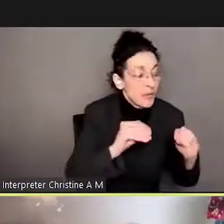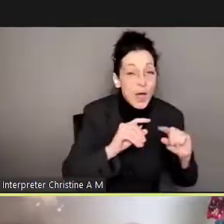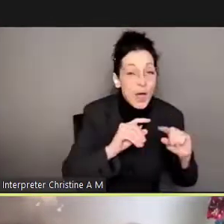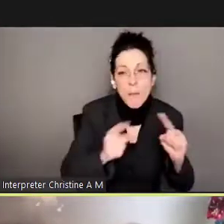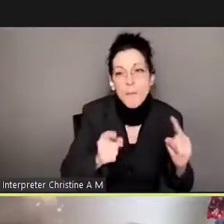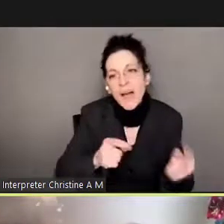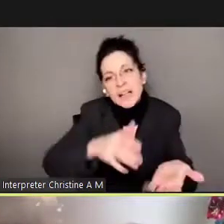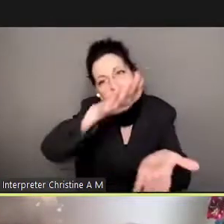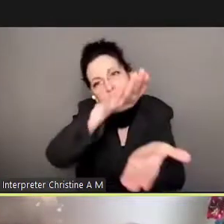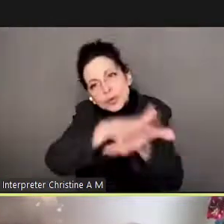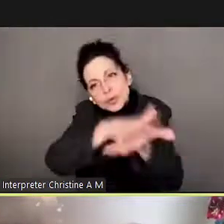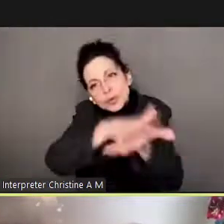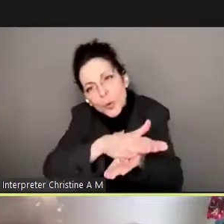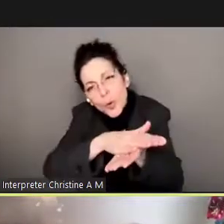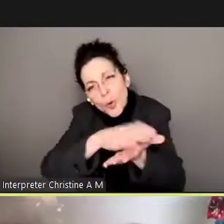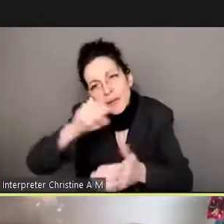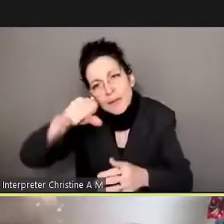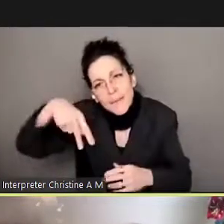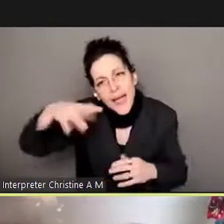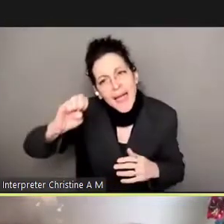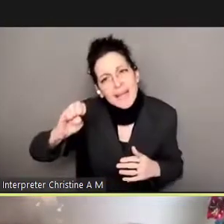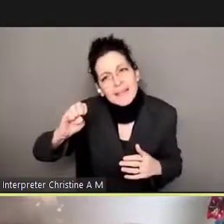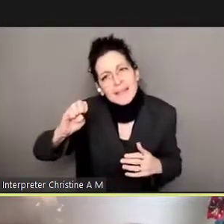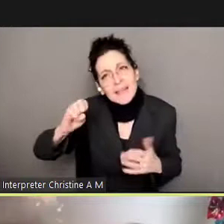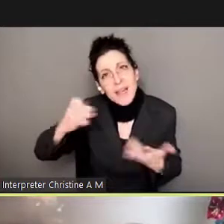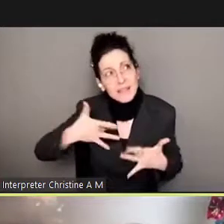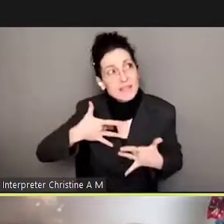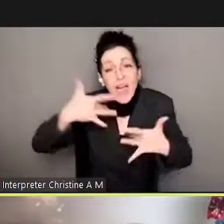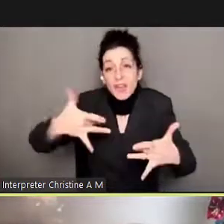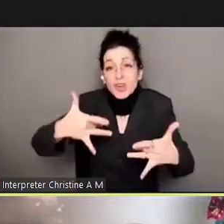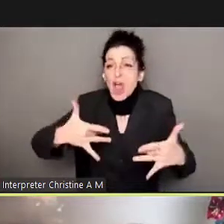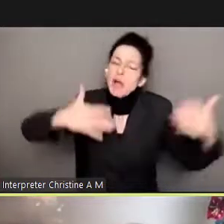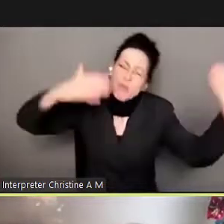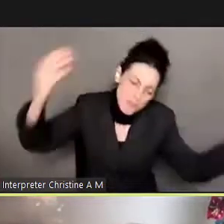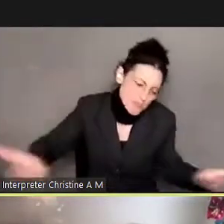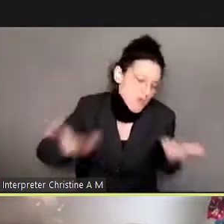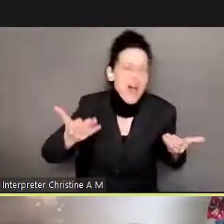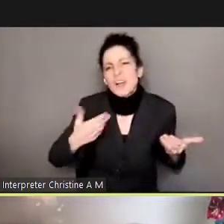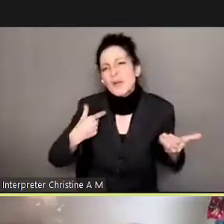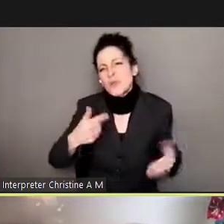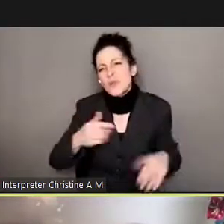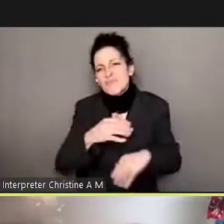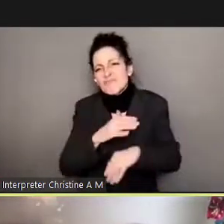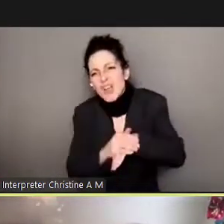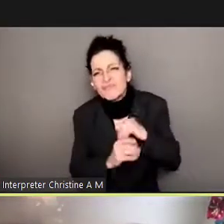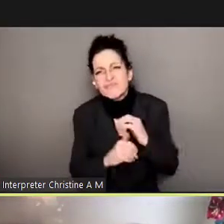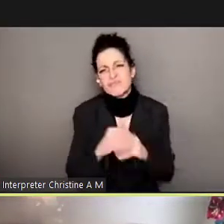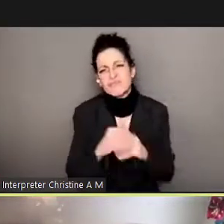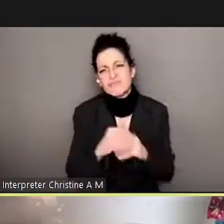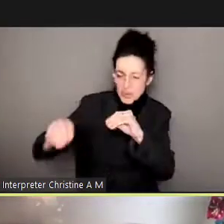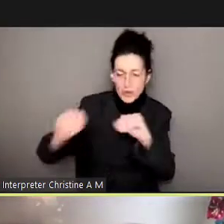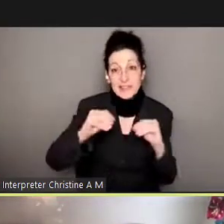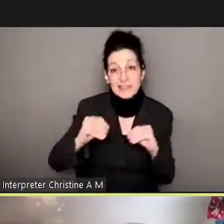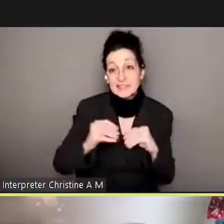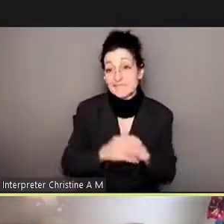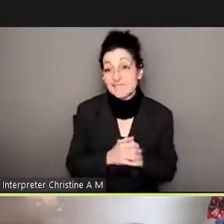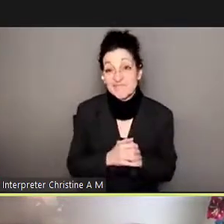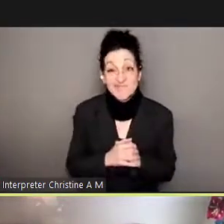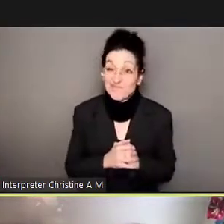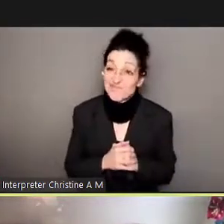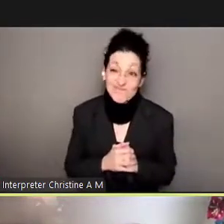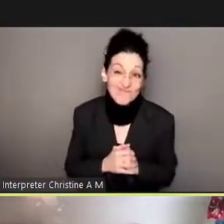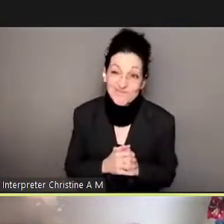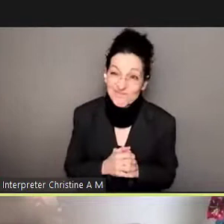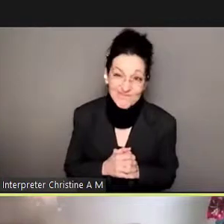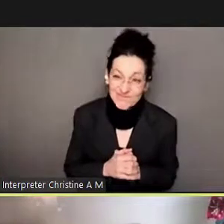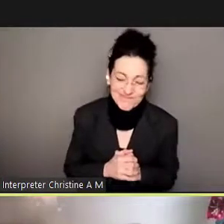accessible at the best of times. And just to sort of acknowledge that we're existing in that reality. I also want to